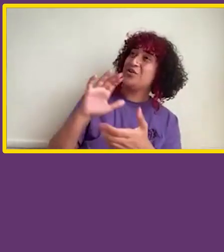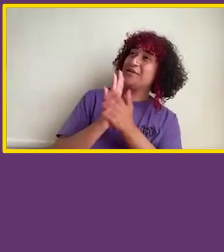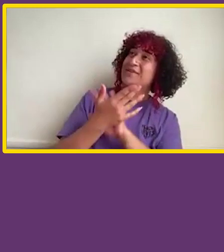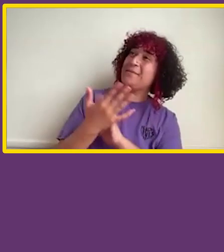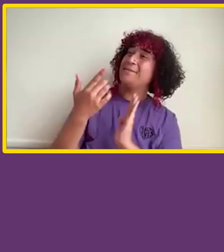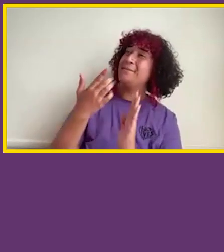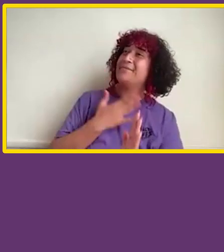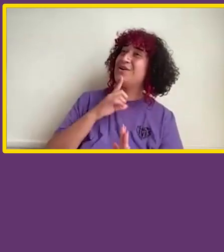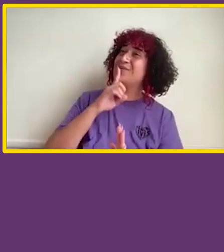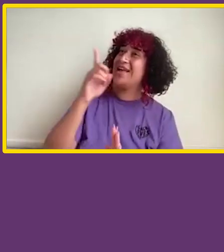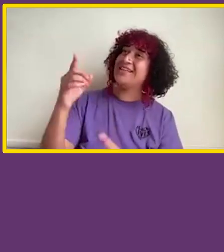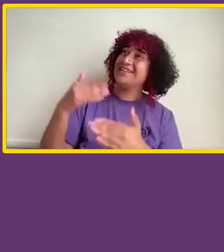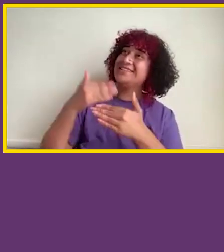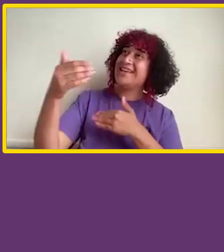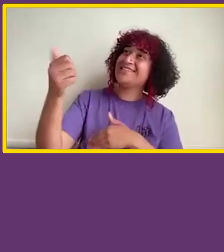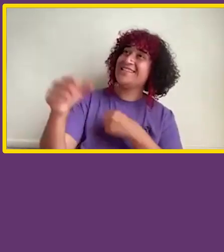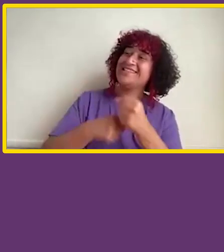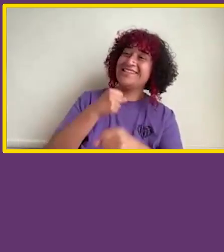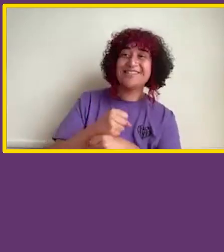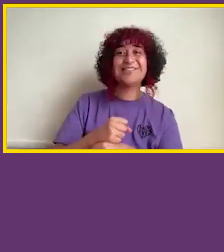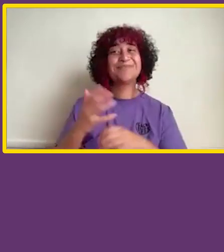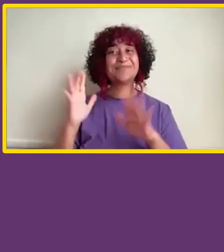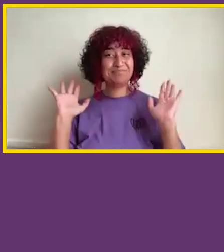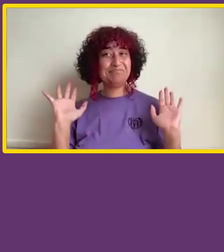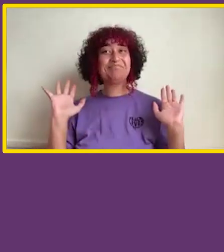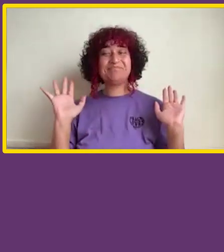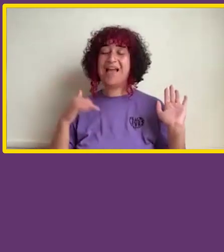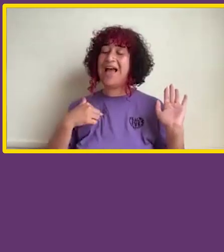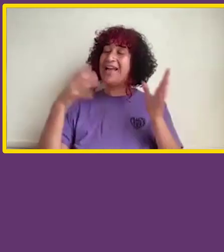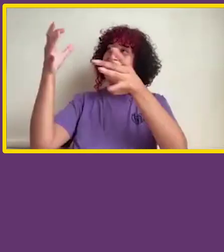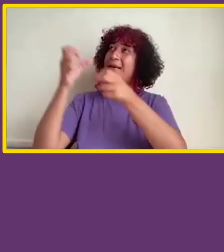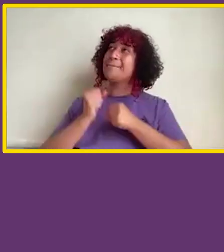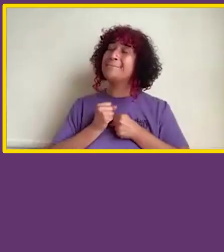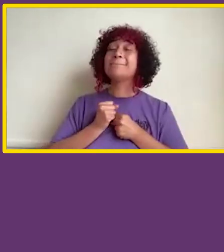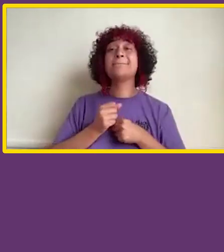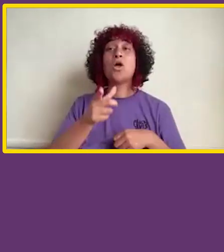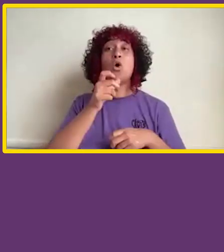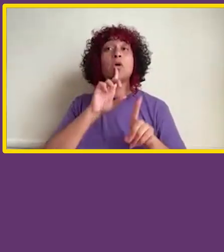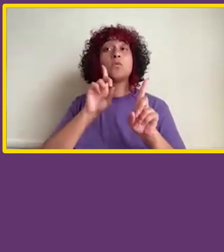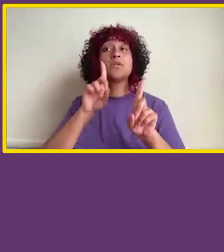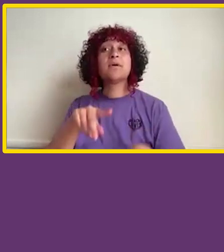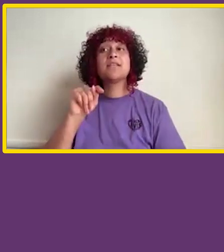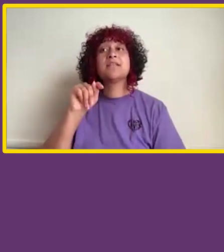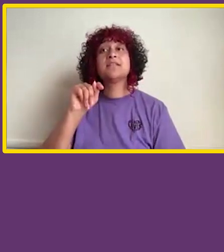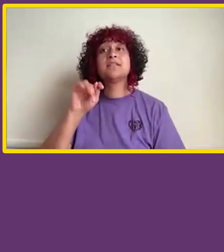go. next decade. I There we go. Who could respond to Tiara's question